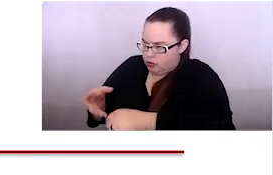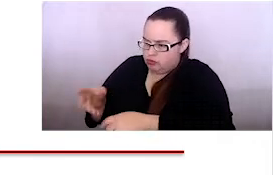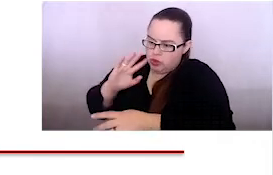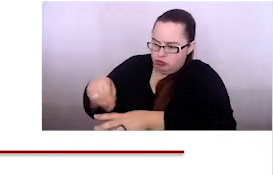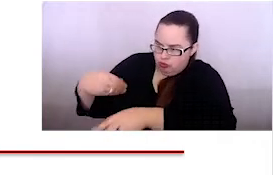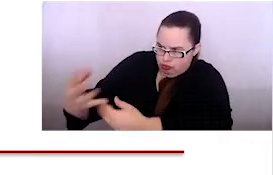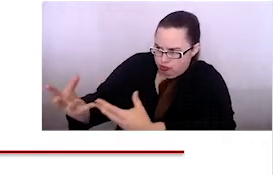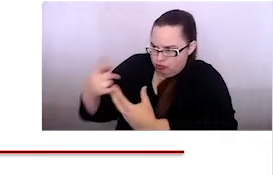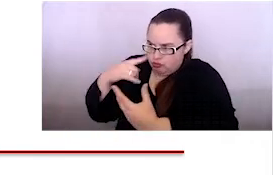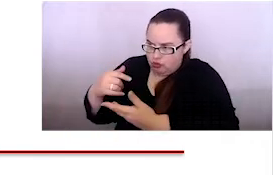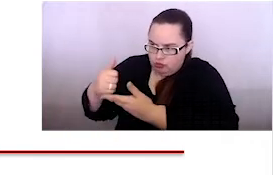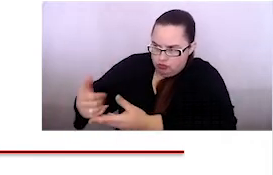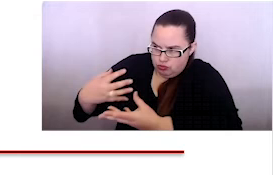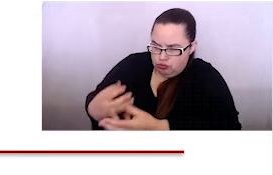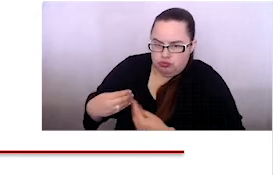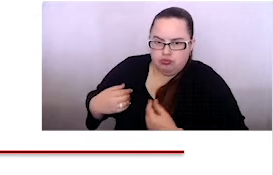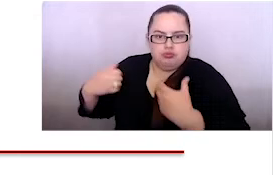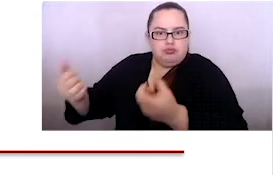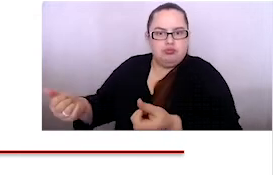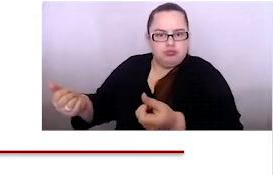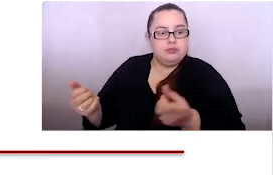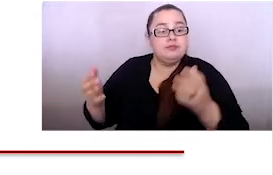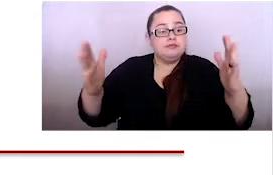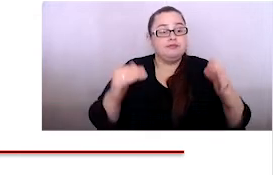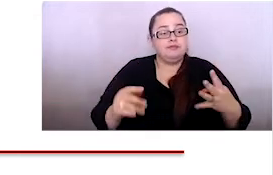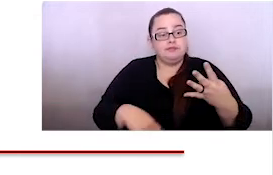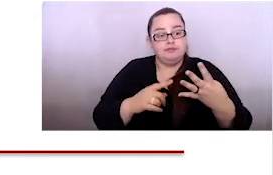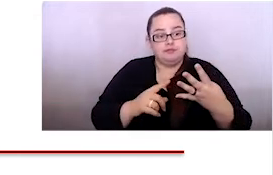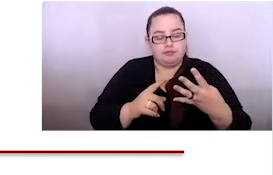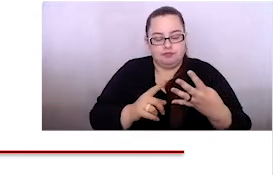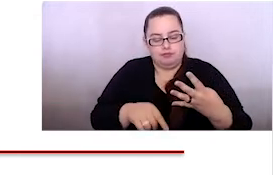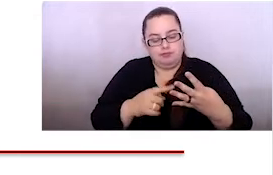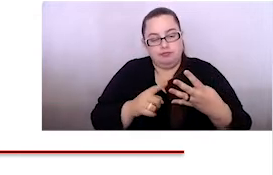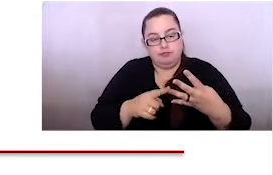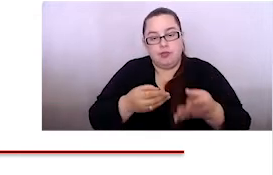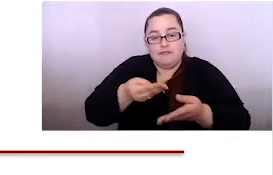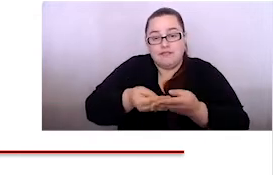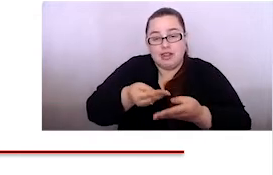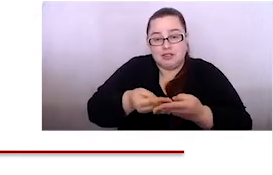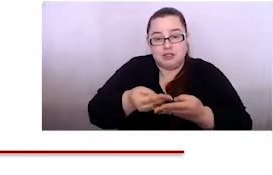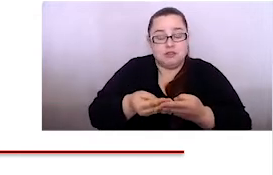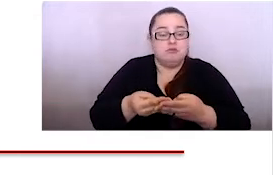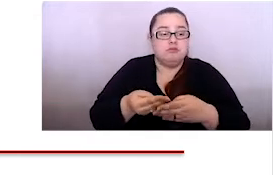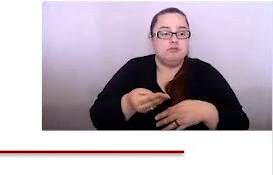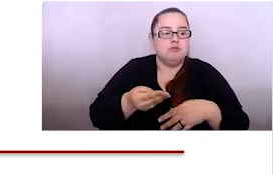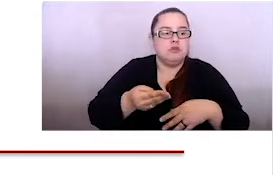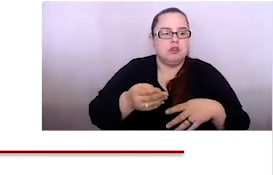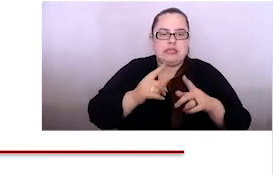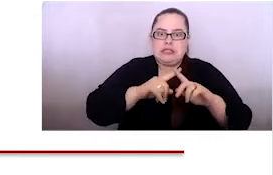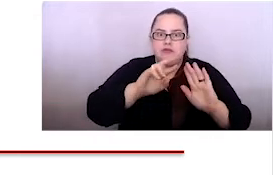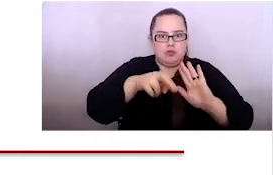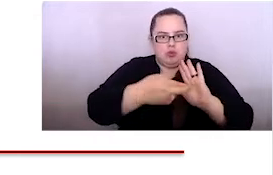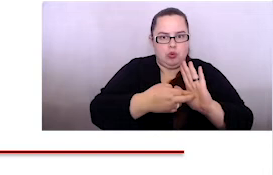talk about finances. Now, finances, there's different roles between cultures.